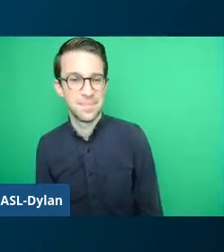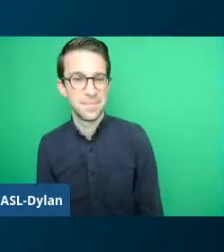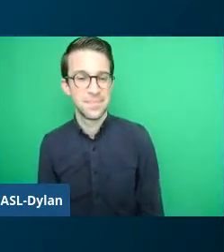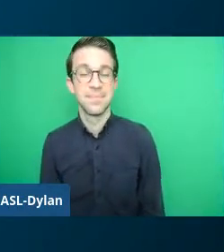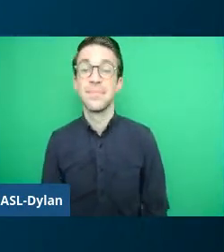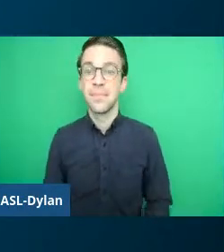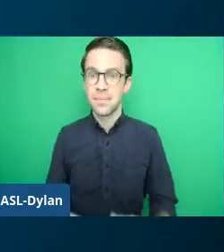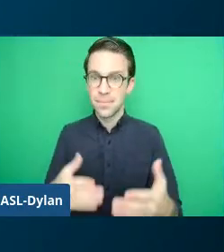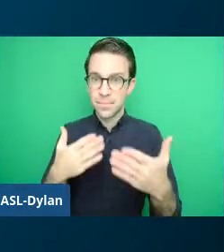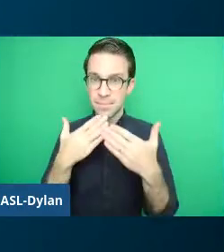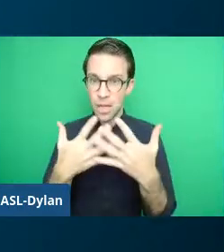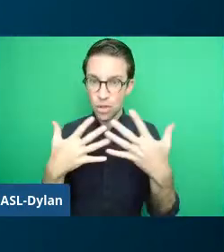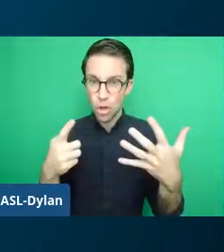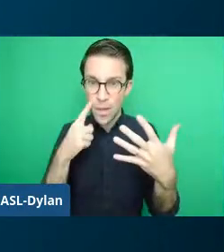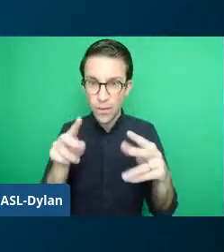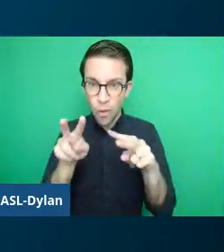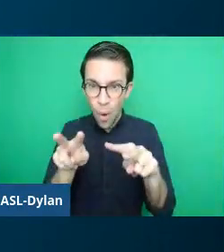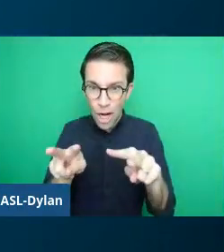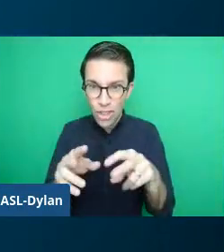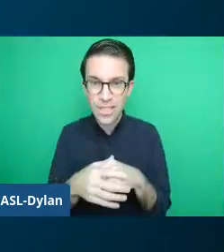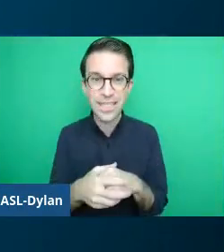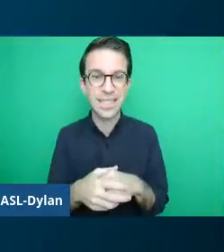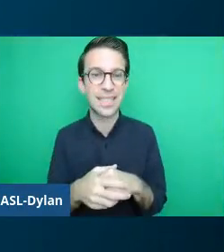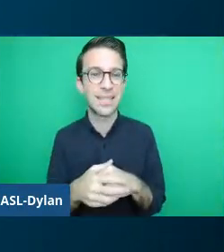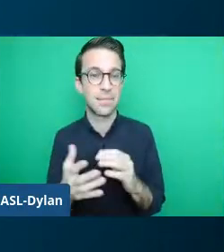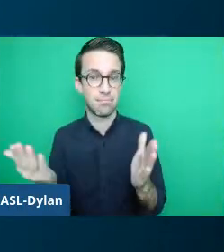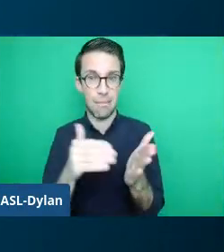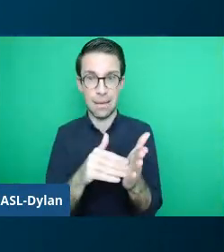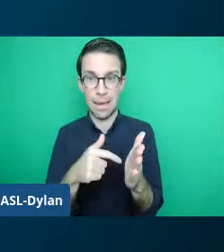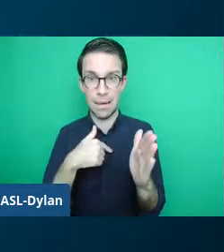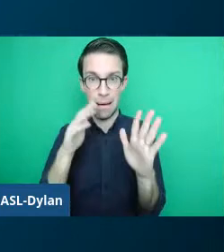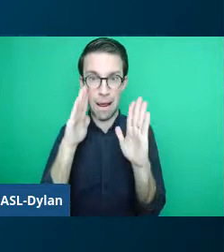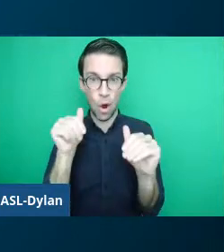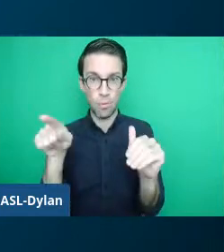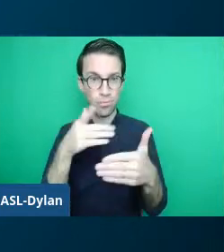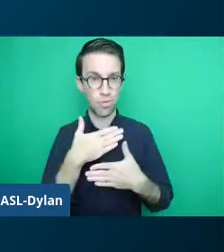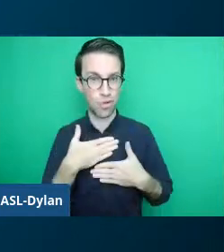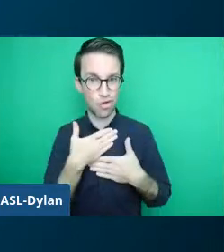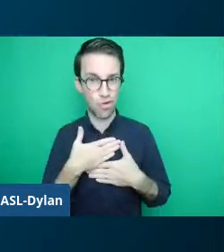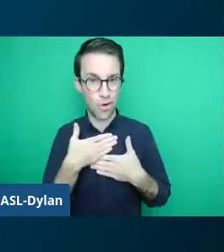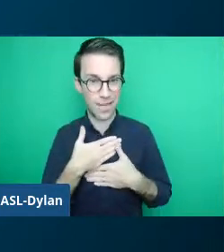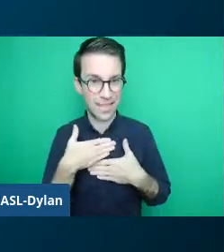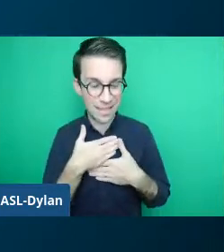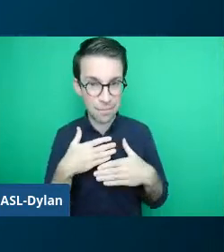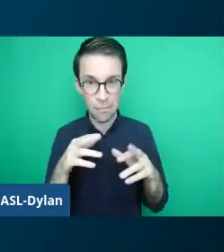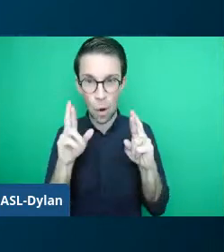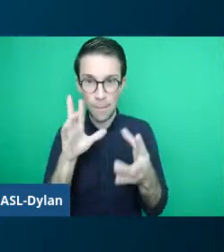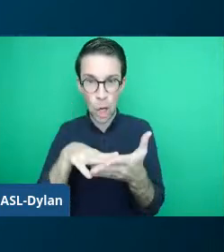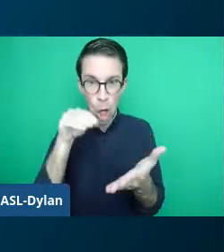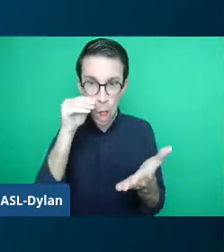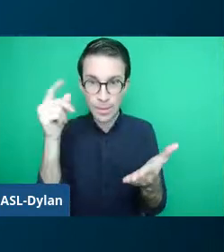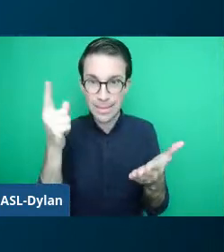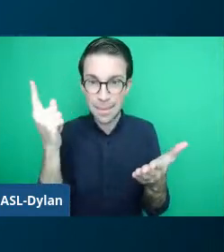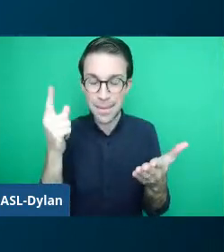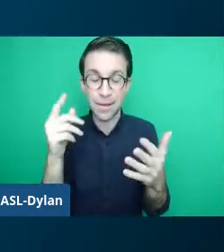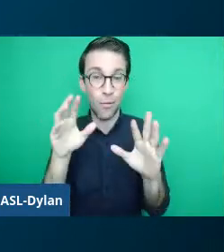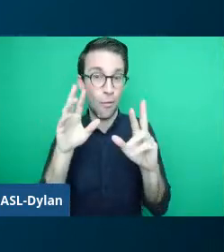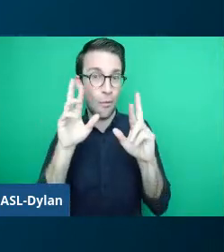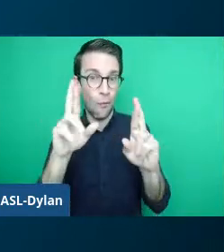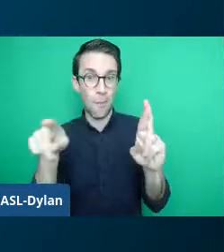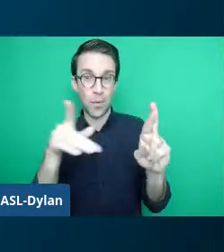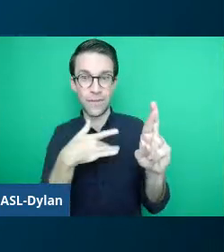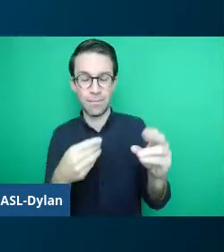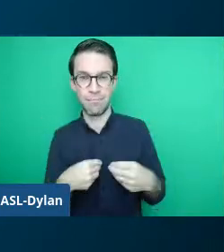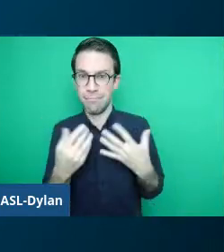Thank you so much for watching, everybody. Again, I hope you enjoyed that and it was educational or valuable or inspires you to go